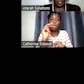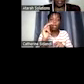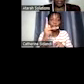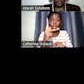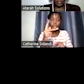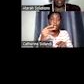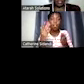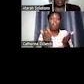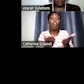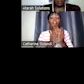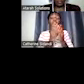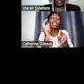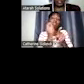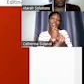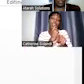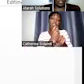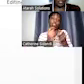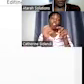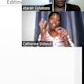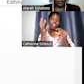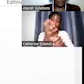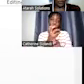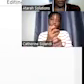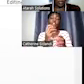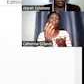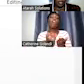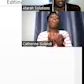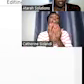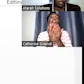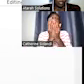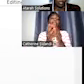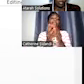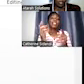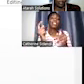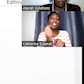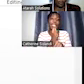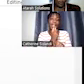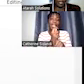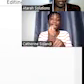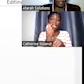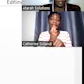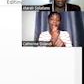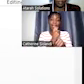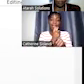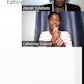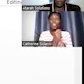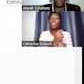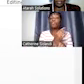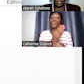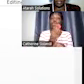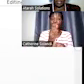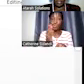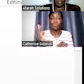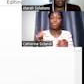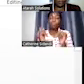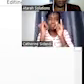your organizations. He has offered to train your you guys individually. Oh